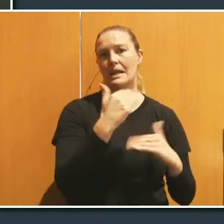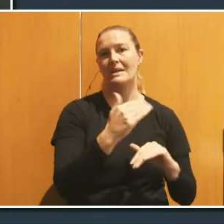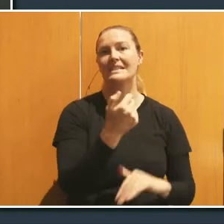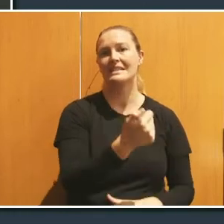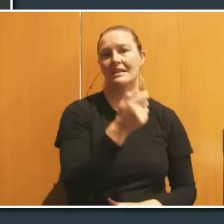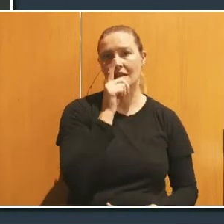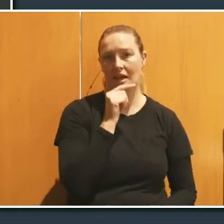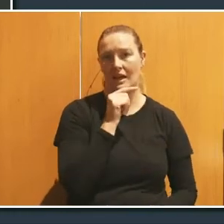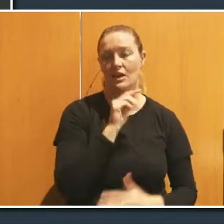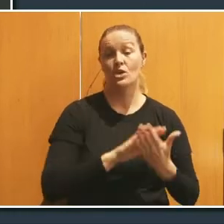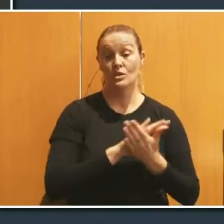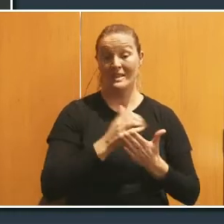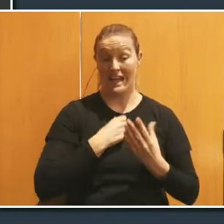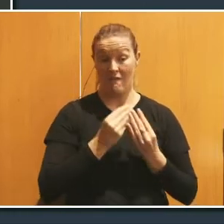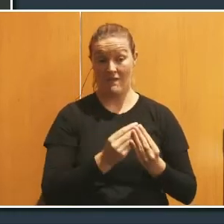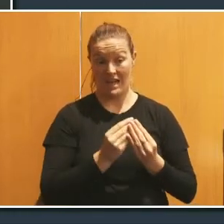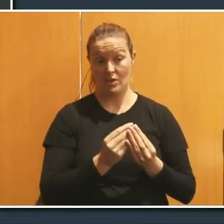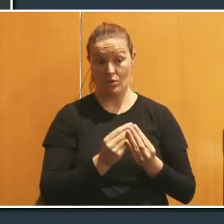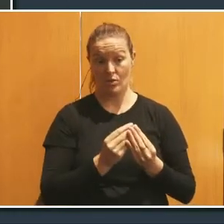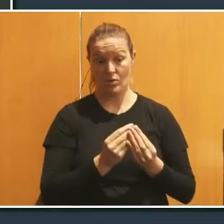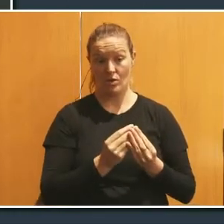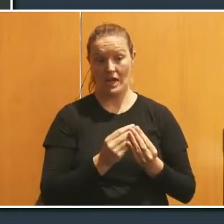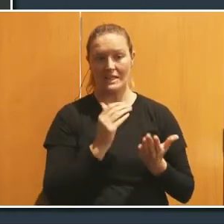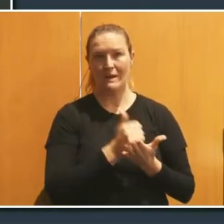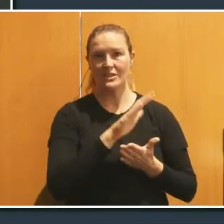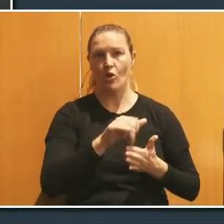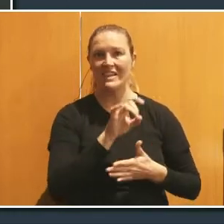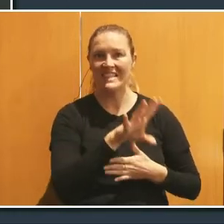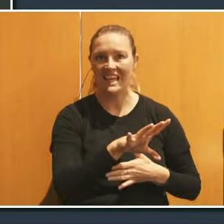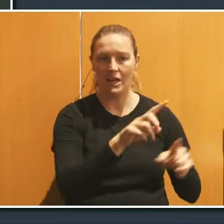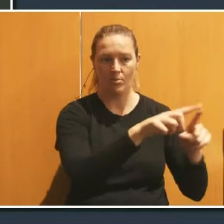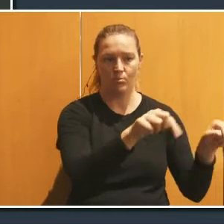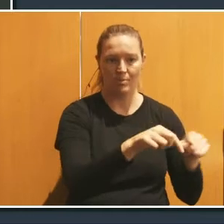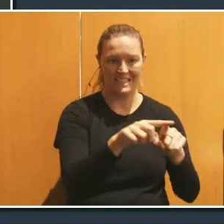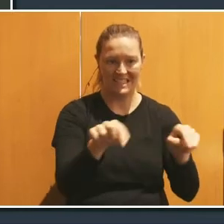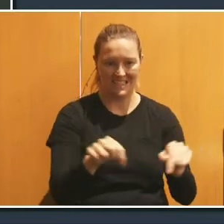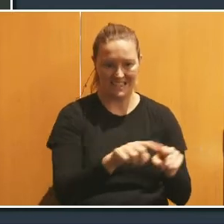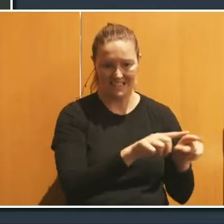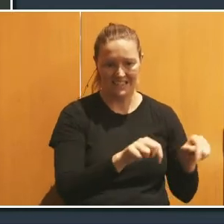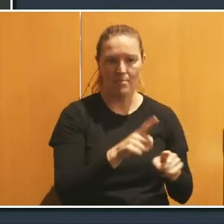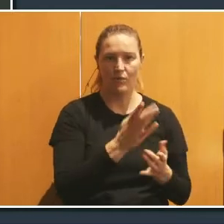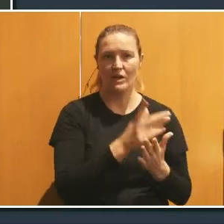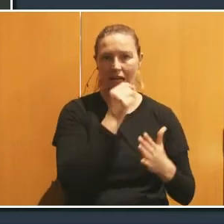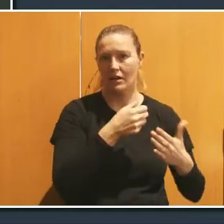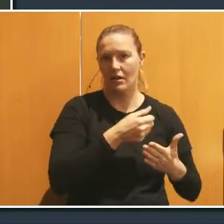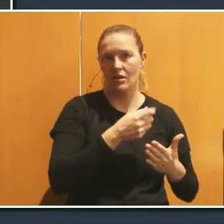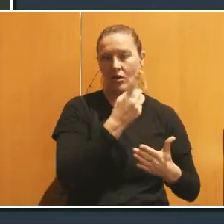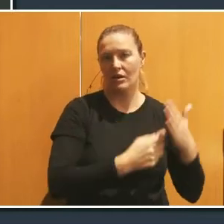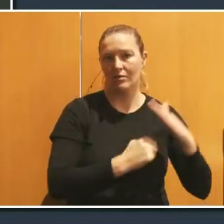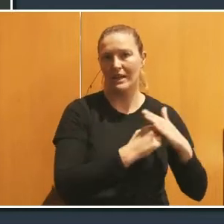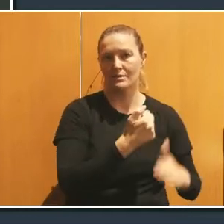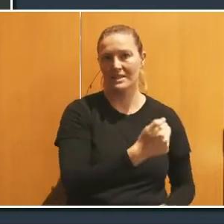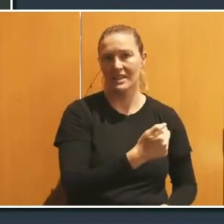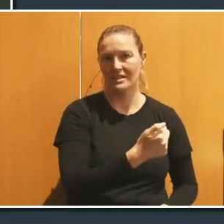on something that's really not achievable. Maybe in the future, with rezoning, it might be possible, and that's what we hope